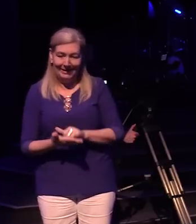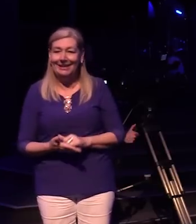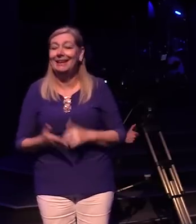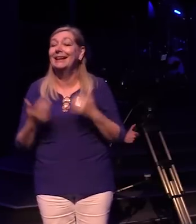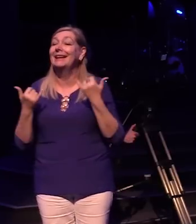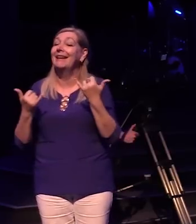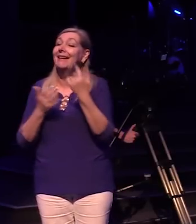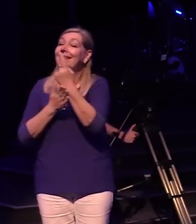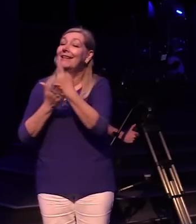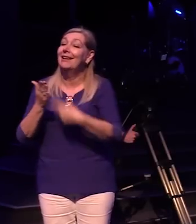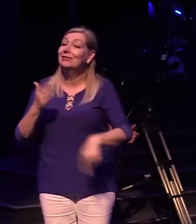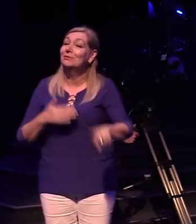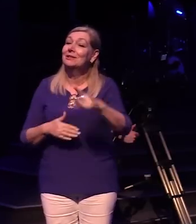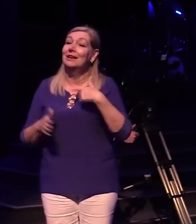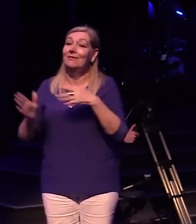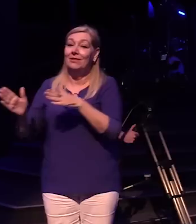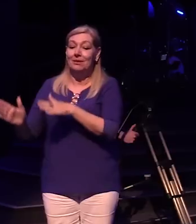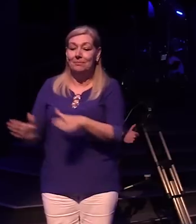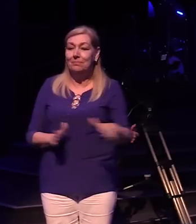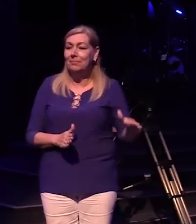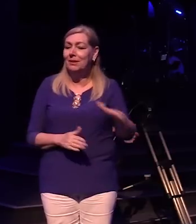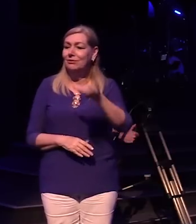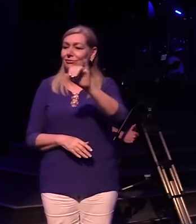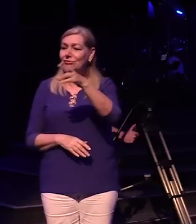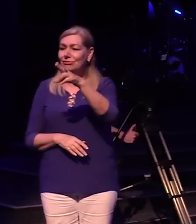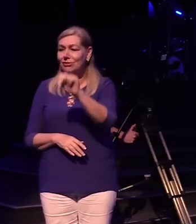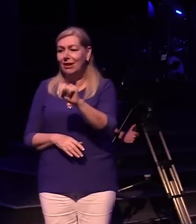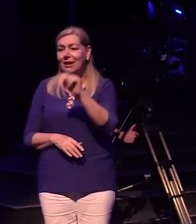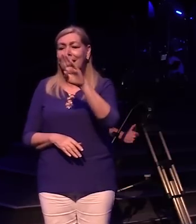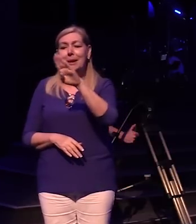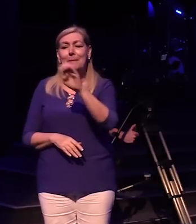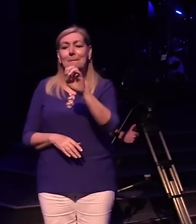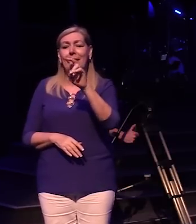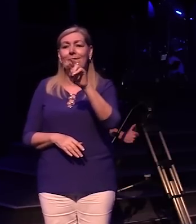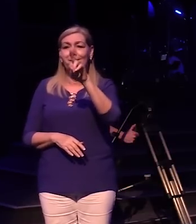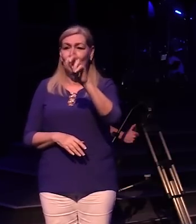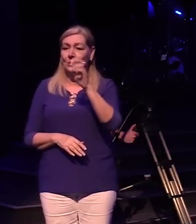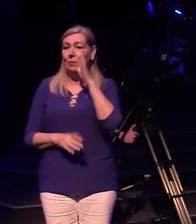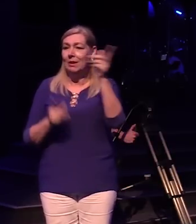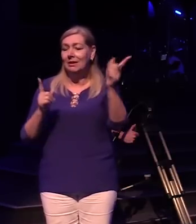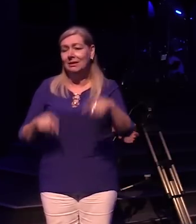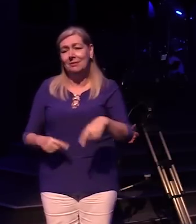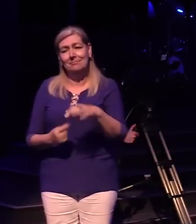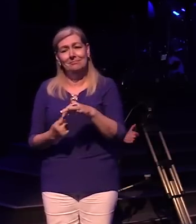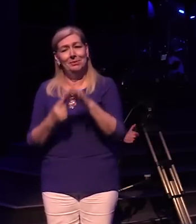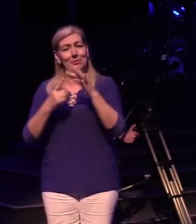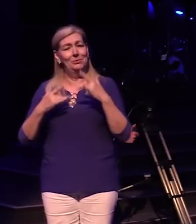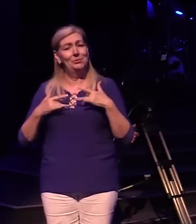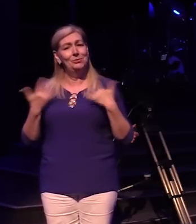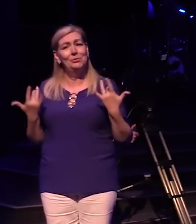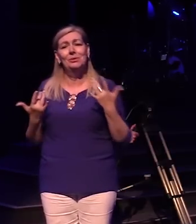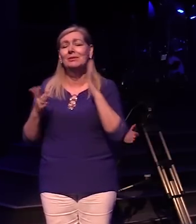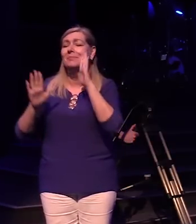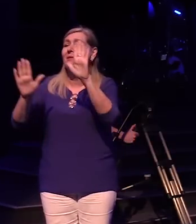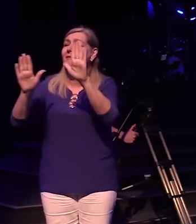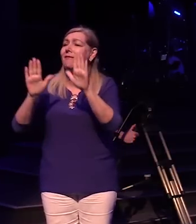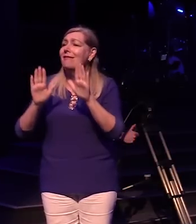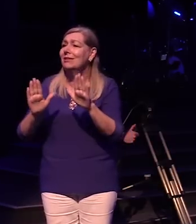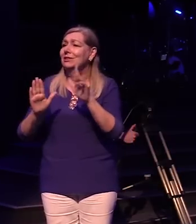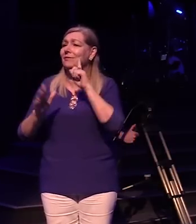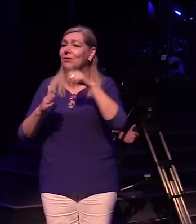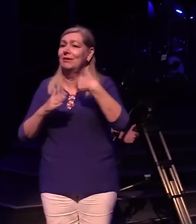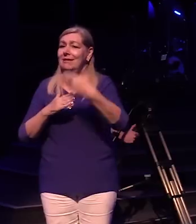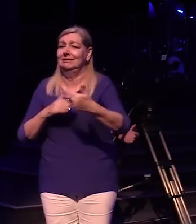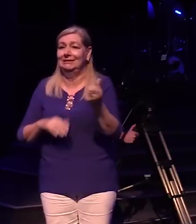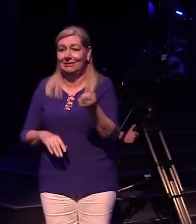Next week, we have John Bevere joining us, so you don't want to miss us. Join us there. It's going to be awesome. This